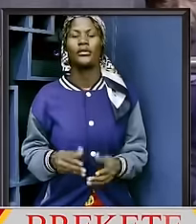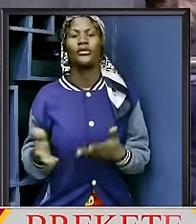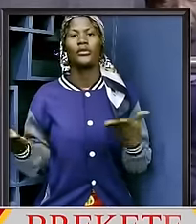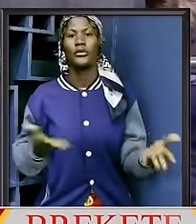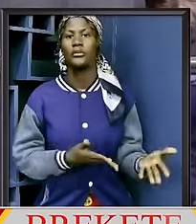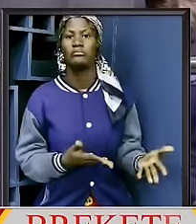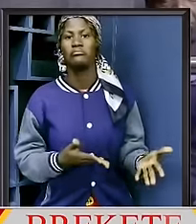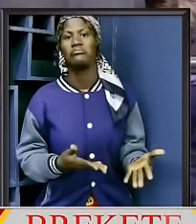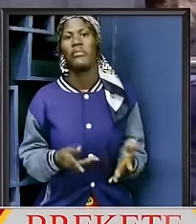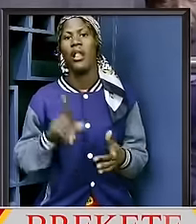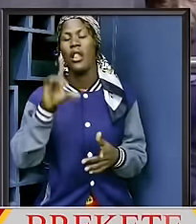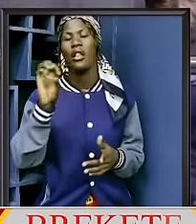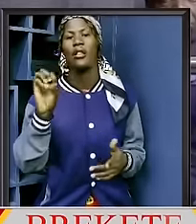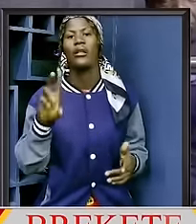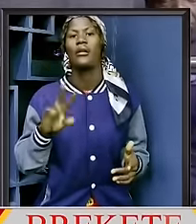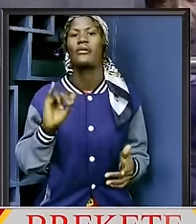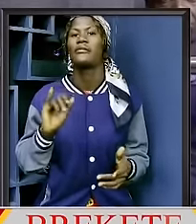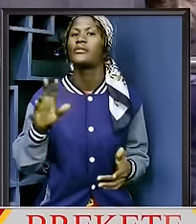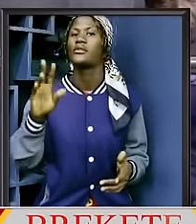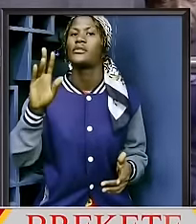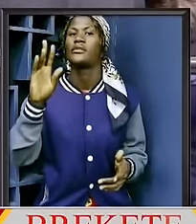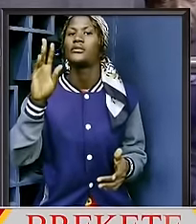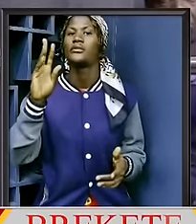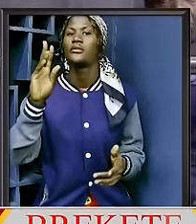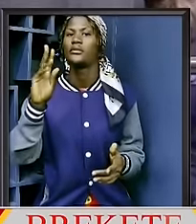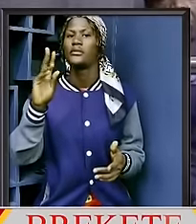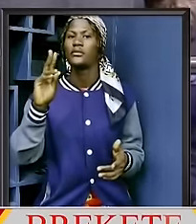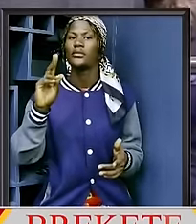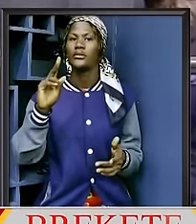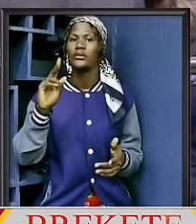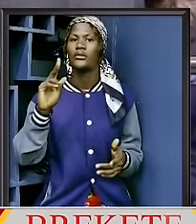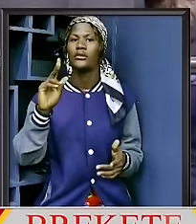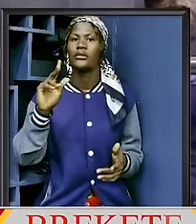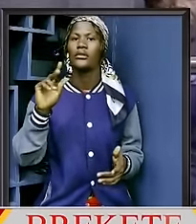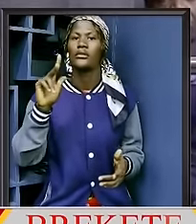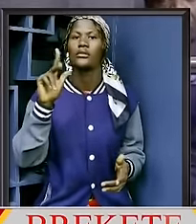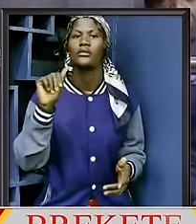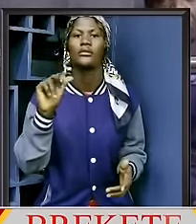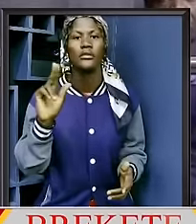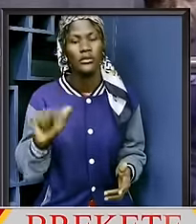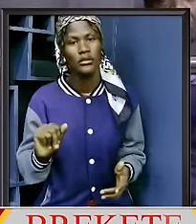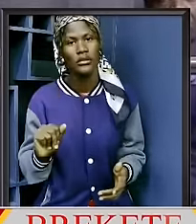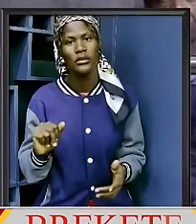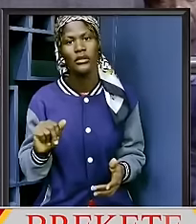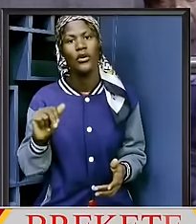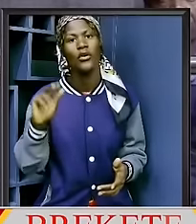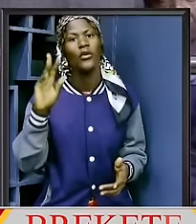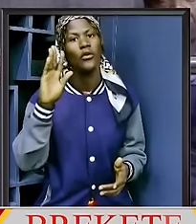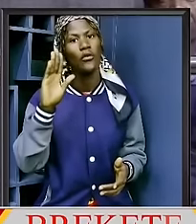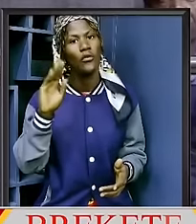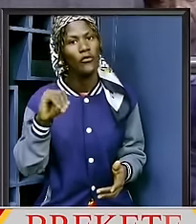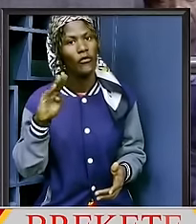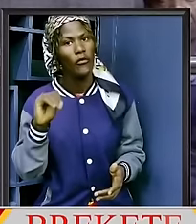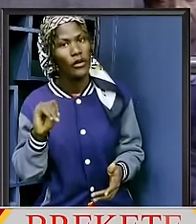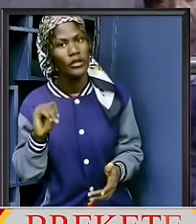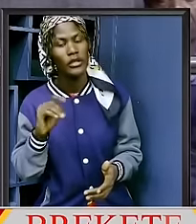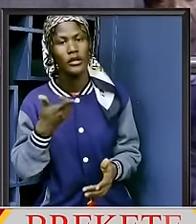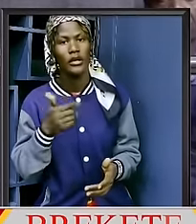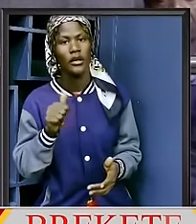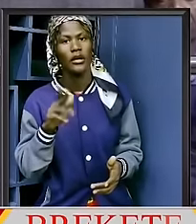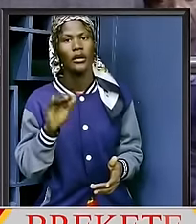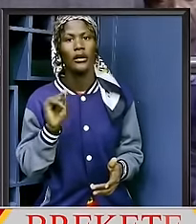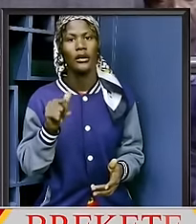that level 13 or level 14 from the government, this thing that they should as stand a guarantor. As a guarantor. Mm. So unaware to